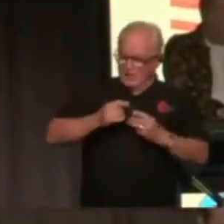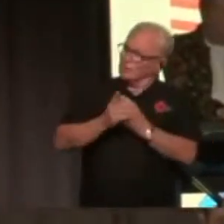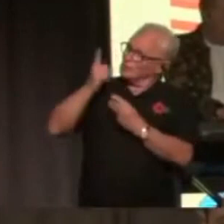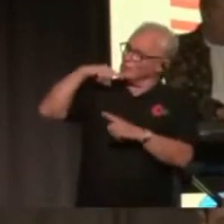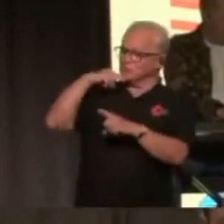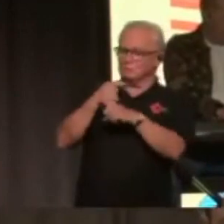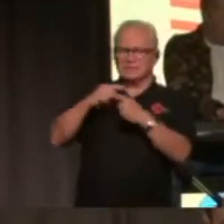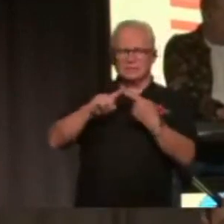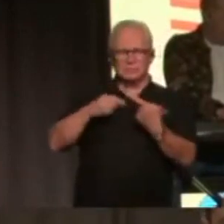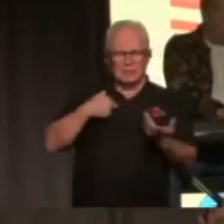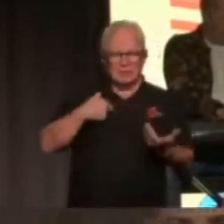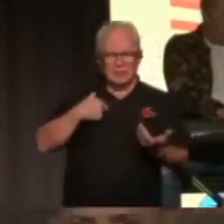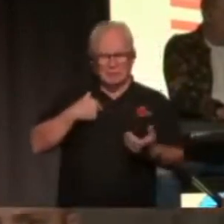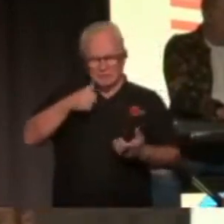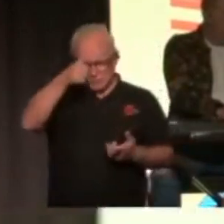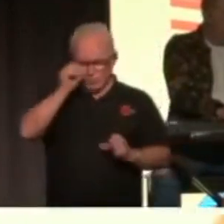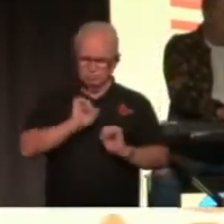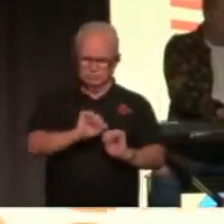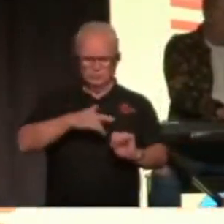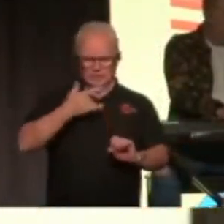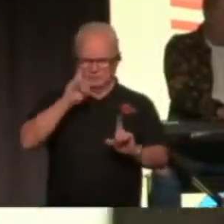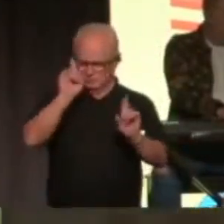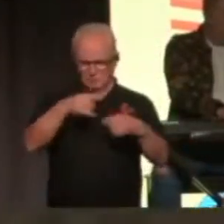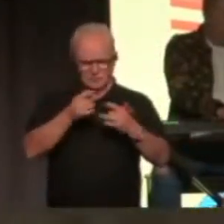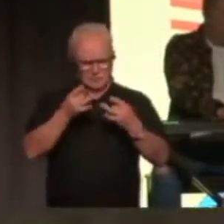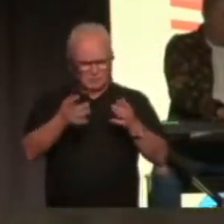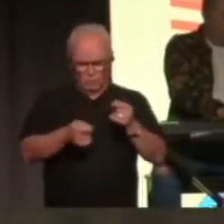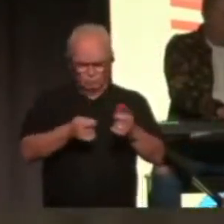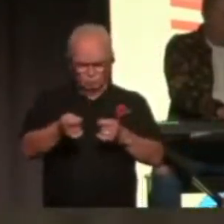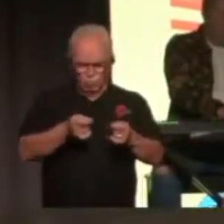you're it's out of control, and you know that.